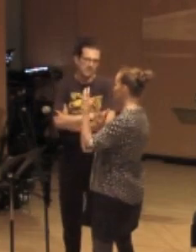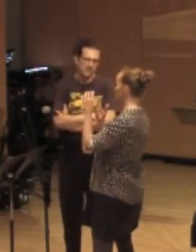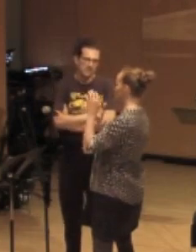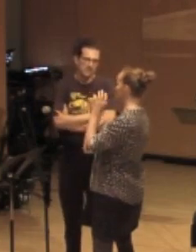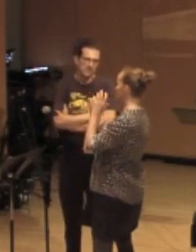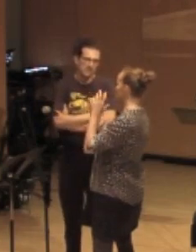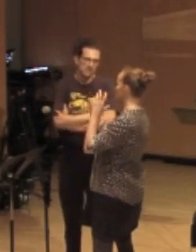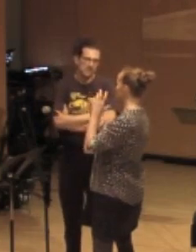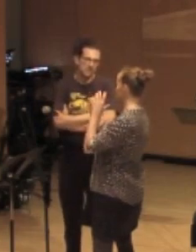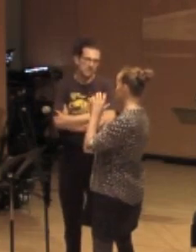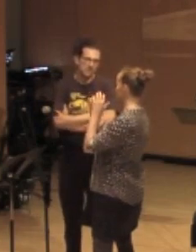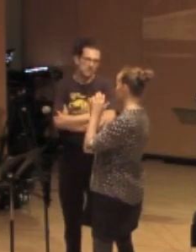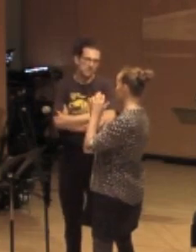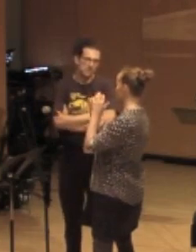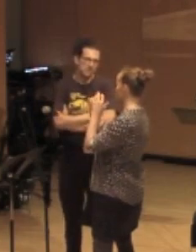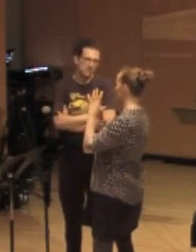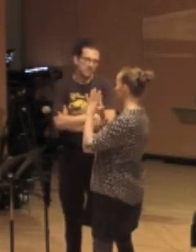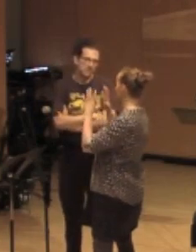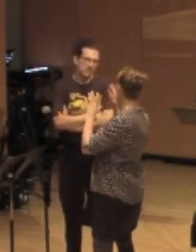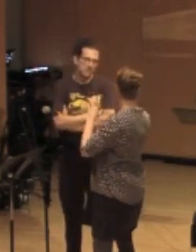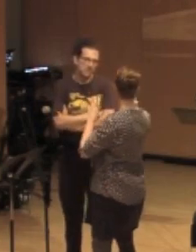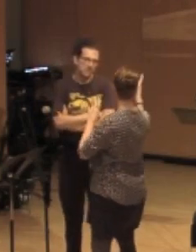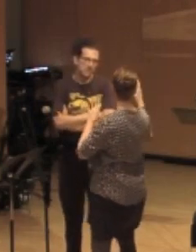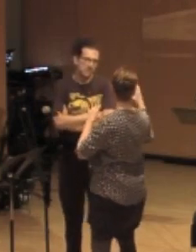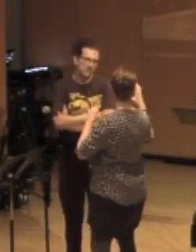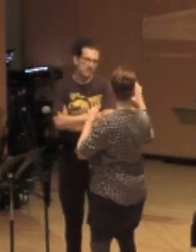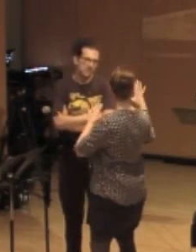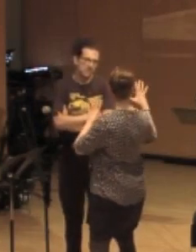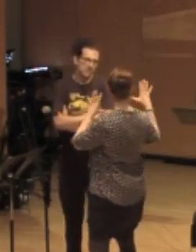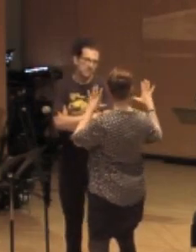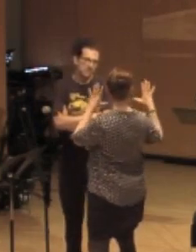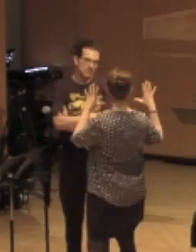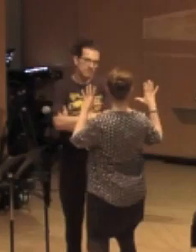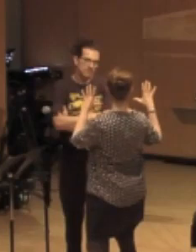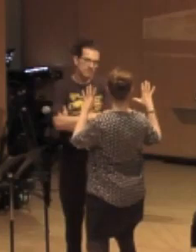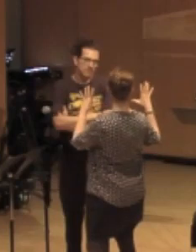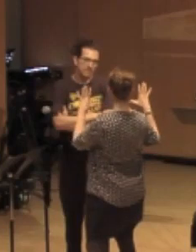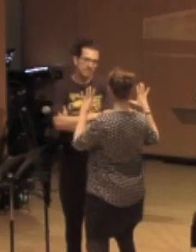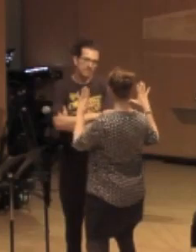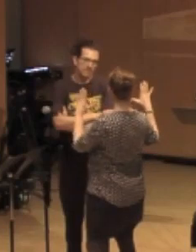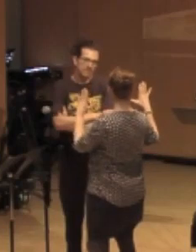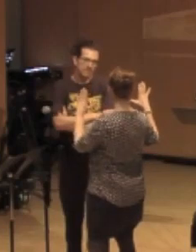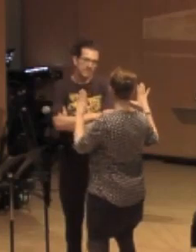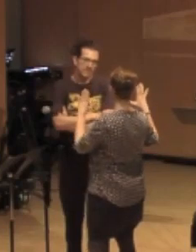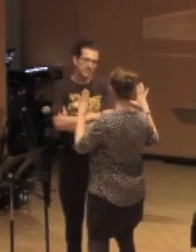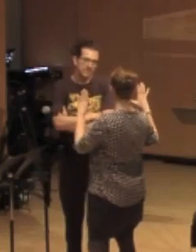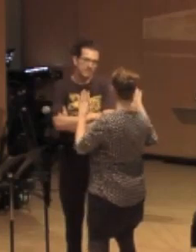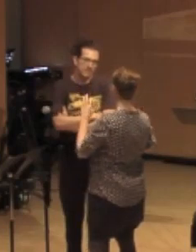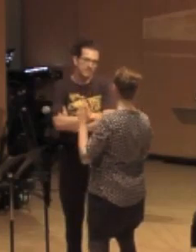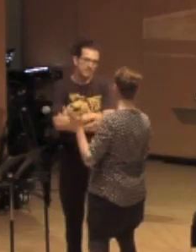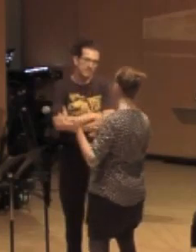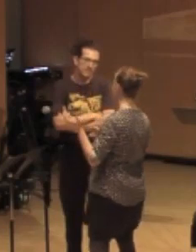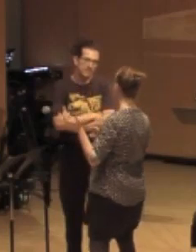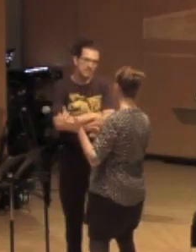here because so much about here like having